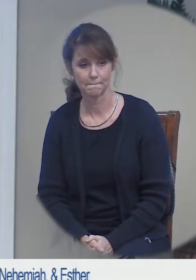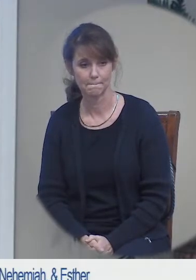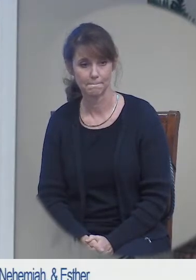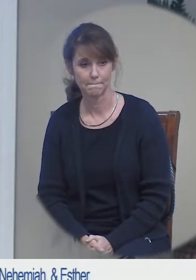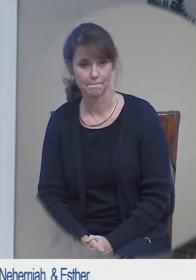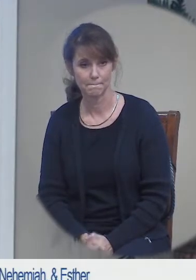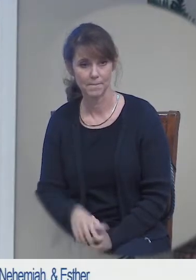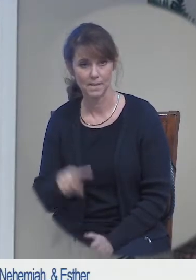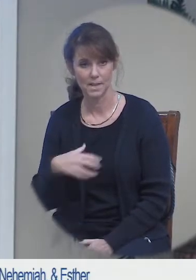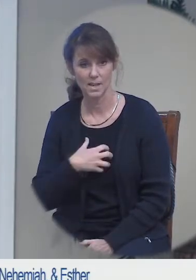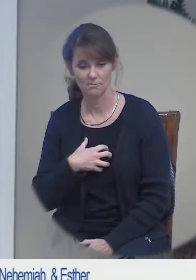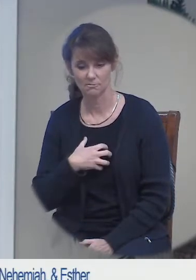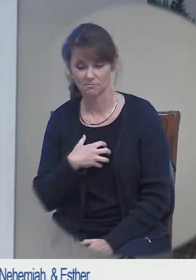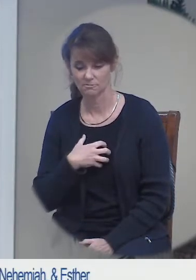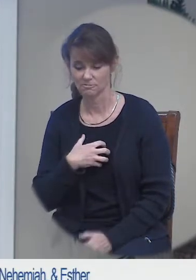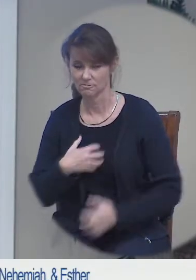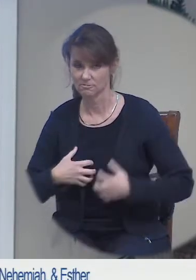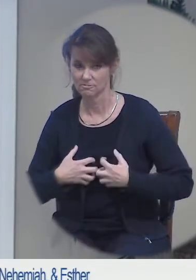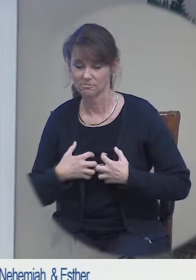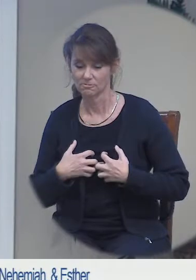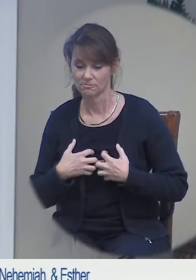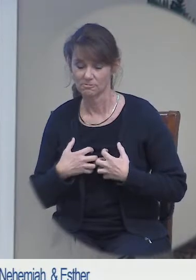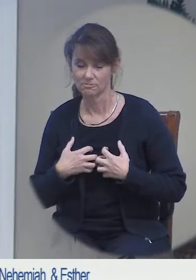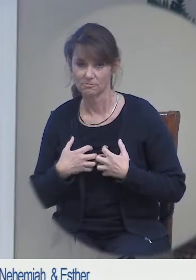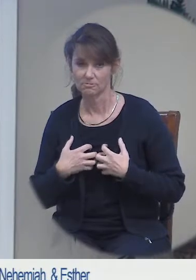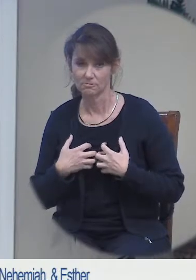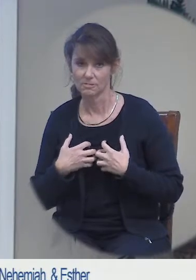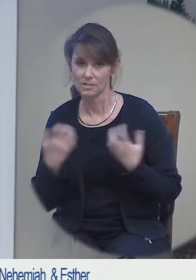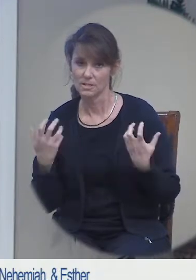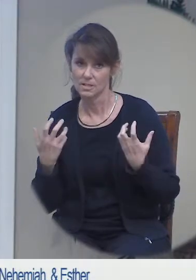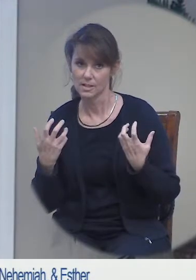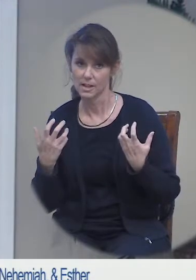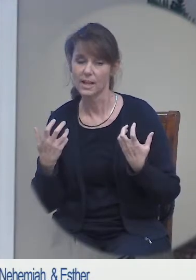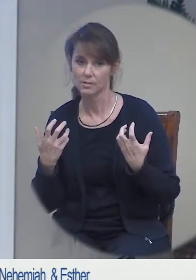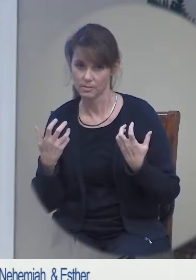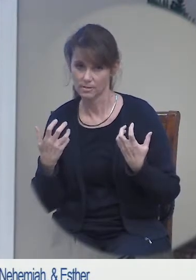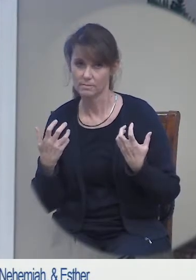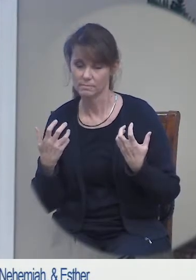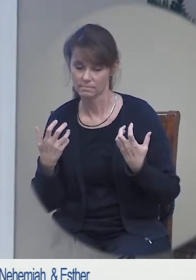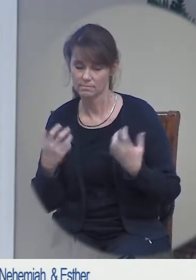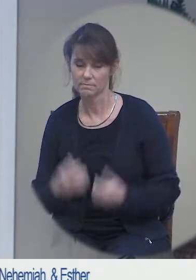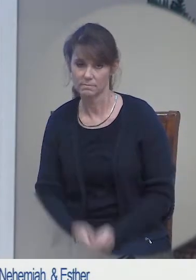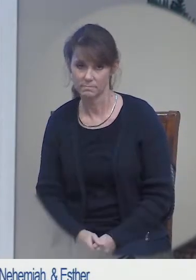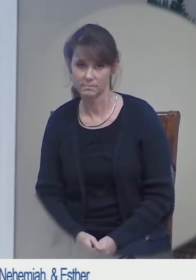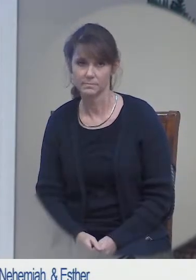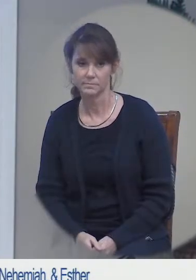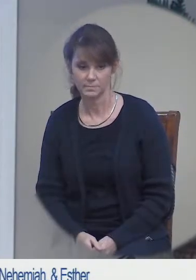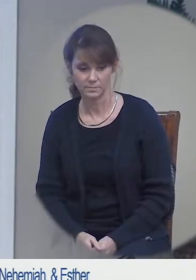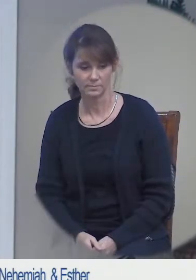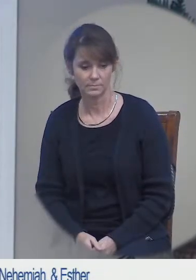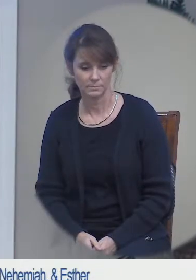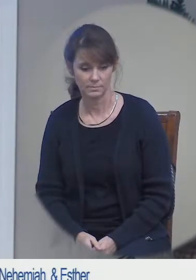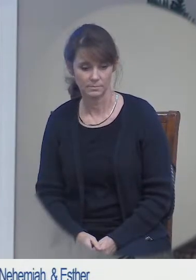He gets angry, doesn't he? That's what seems to point to the text. It says down